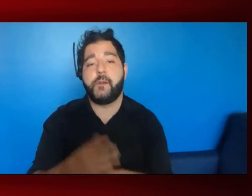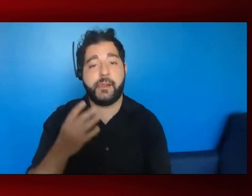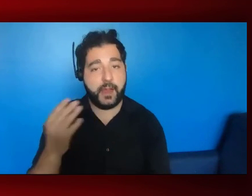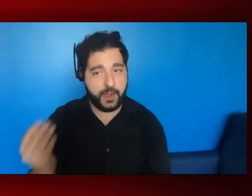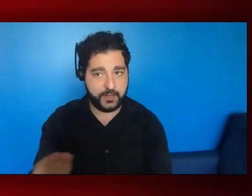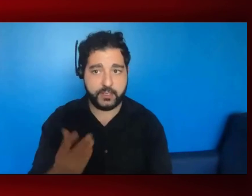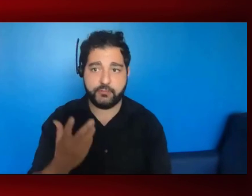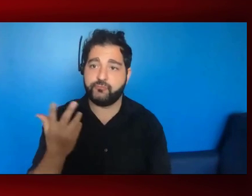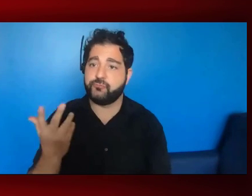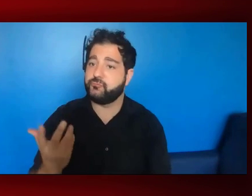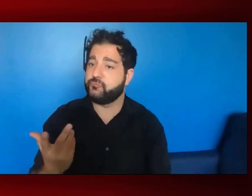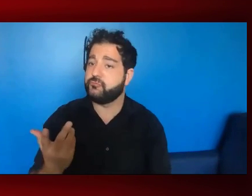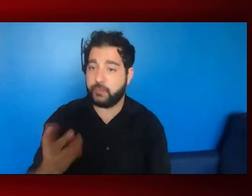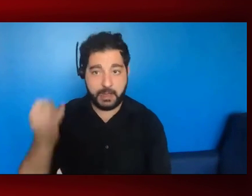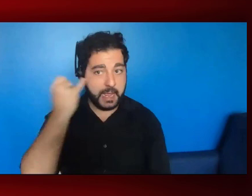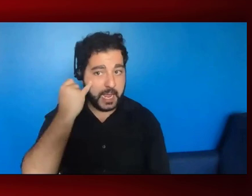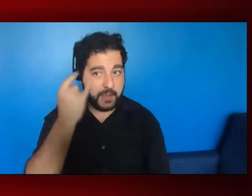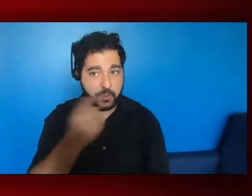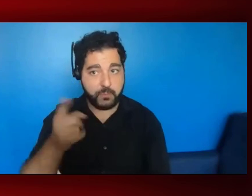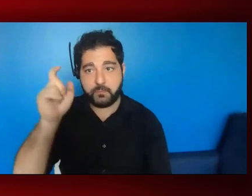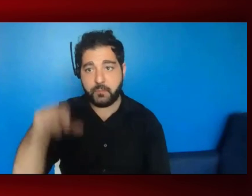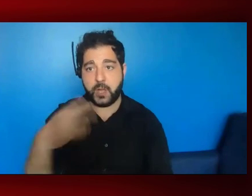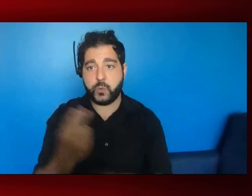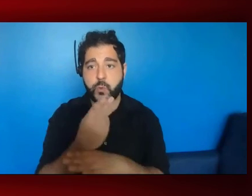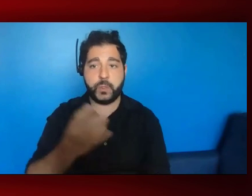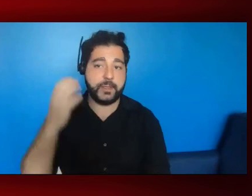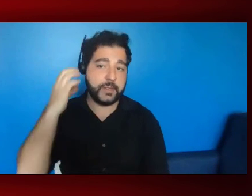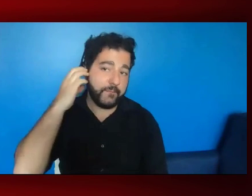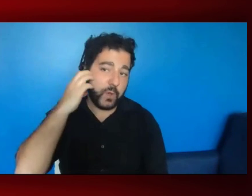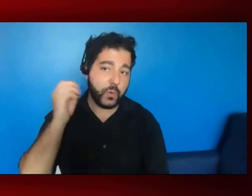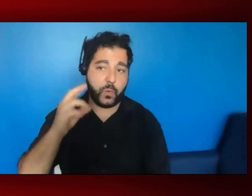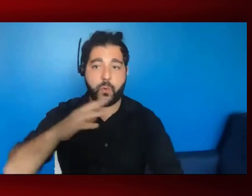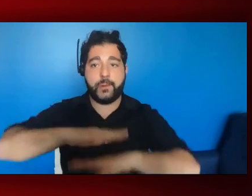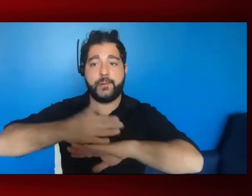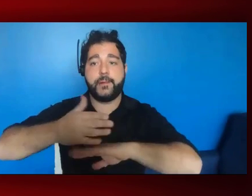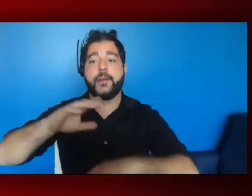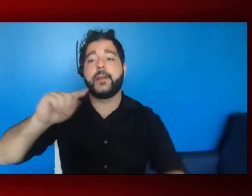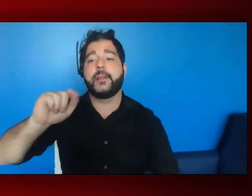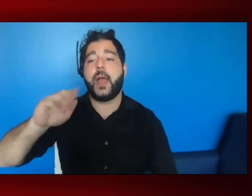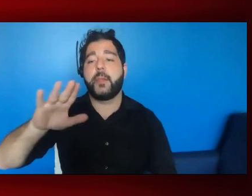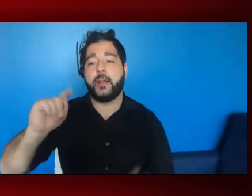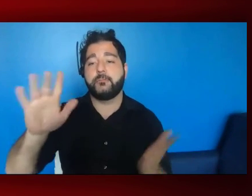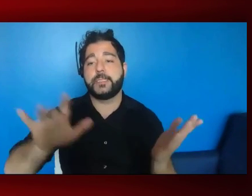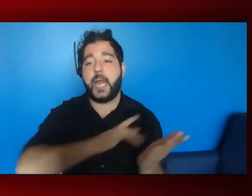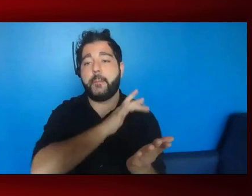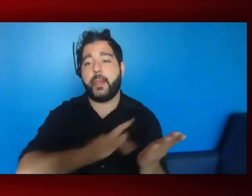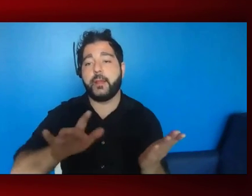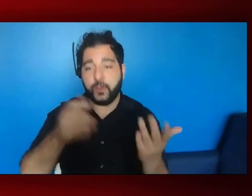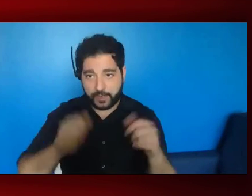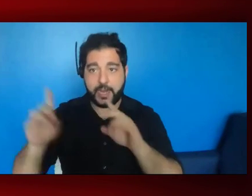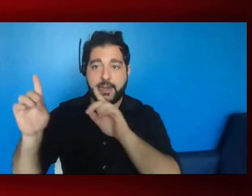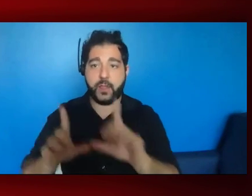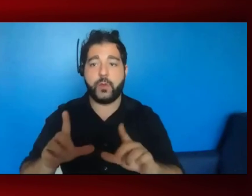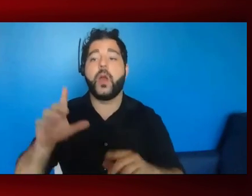And if you must use a cell phone or a tablet, then you can download the